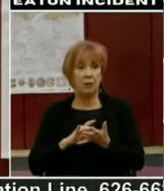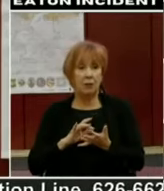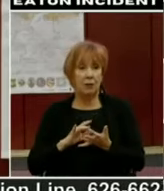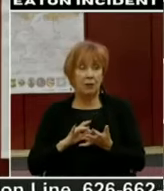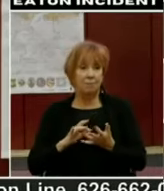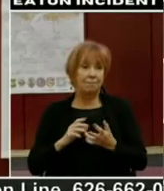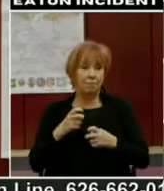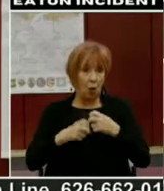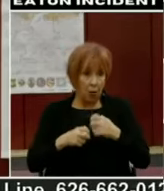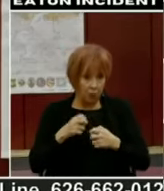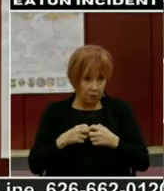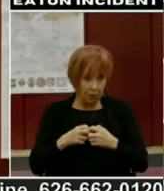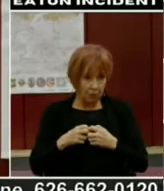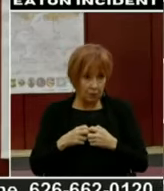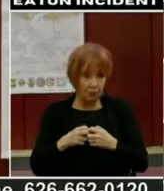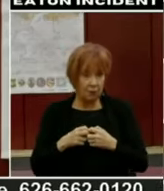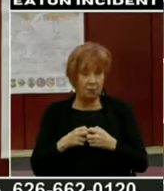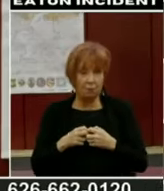Please,